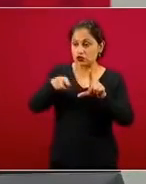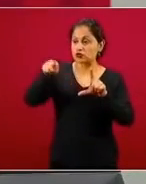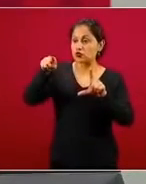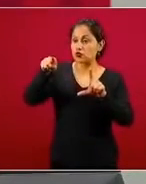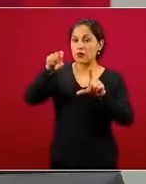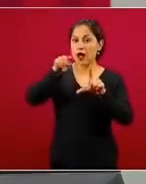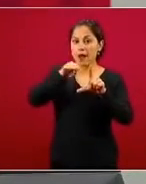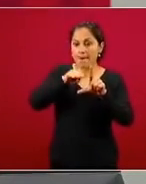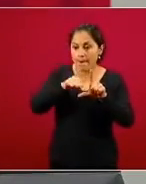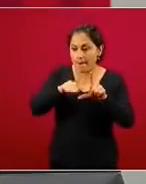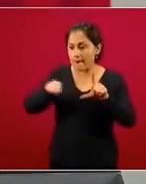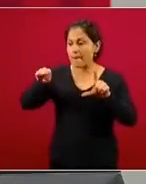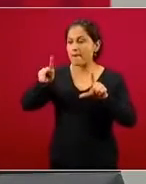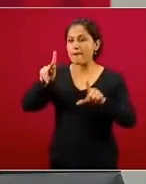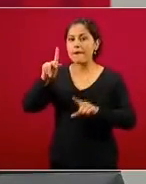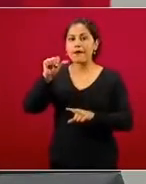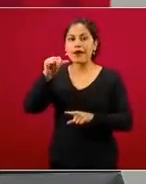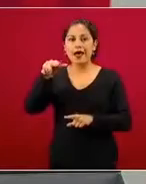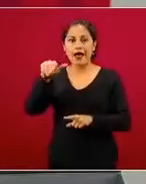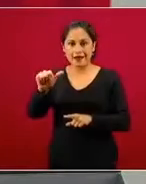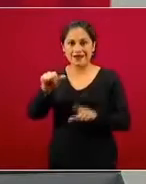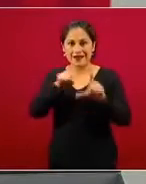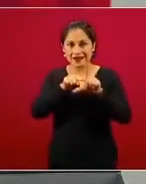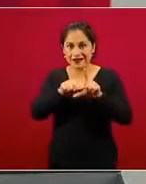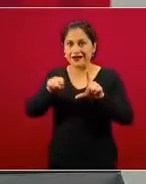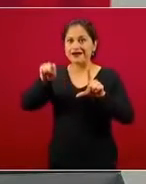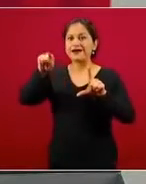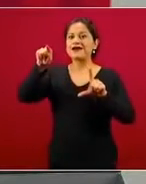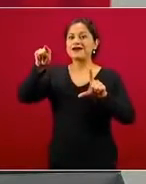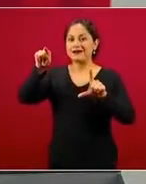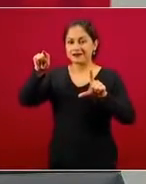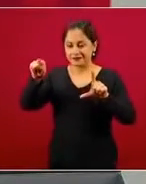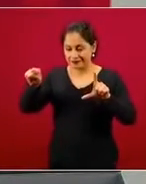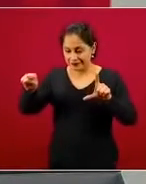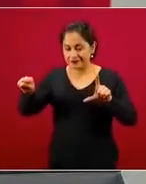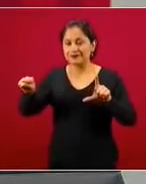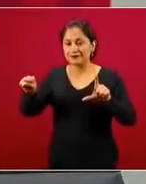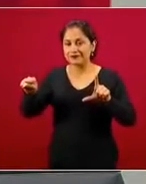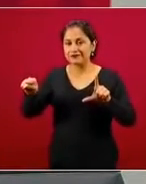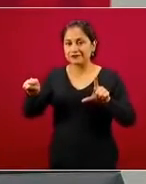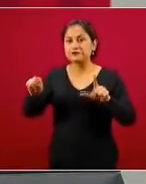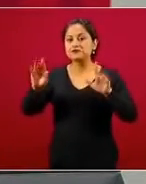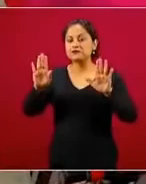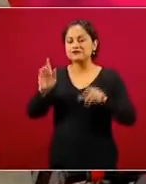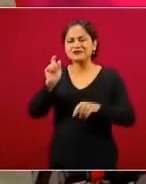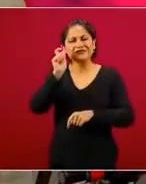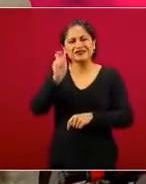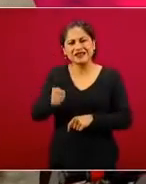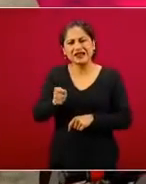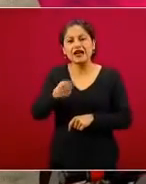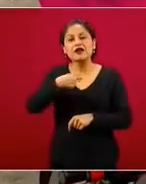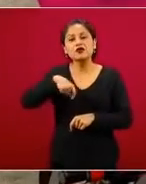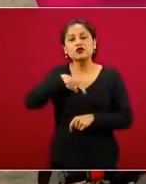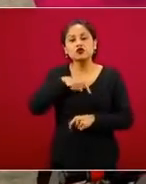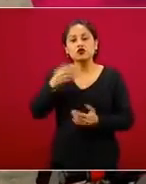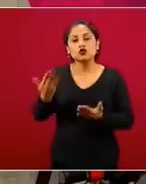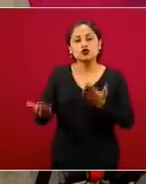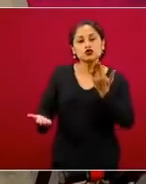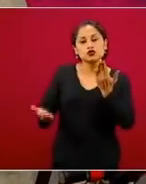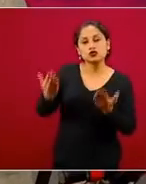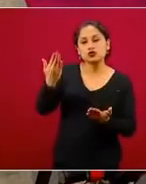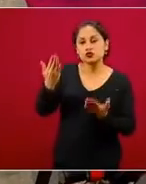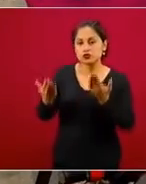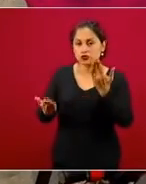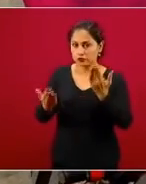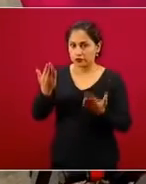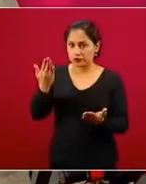mean that the curve is flat. What we mean when we say we are